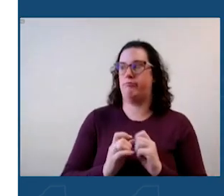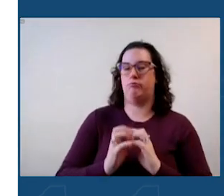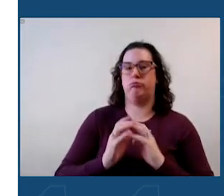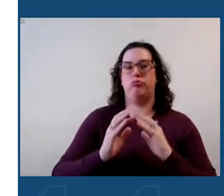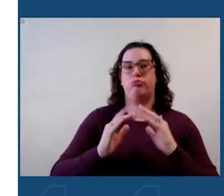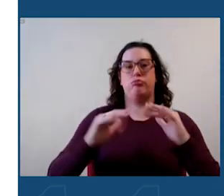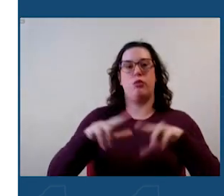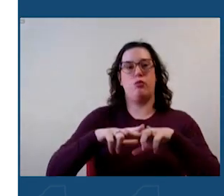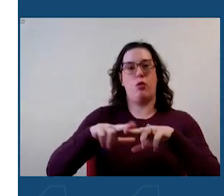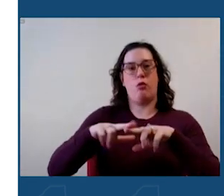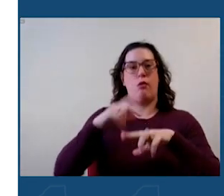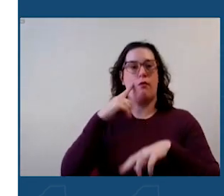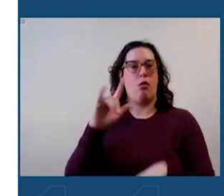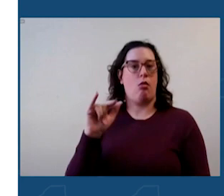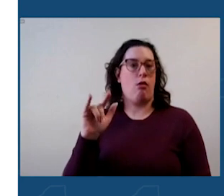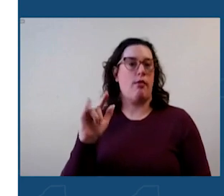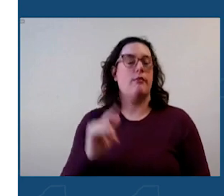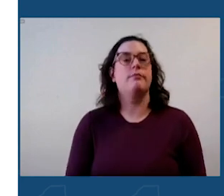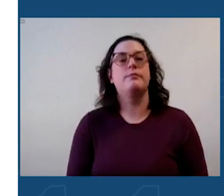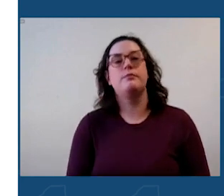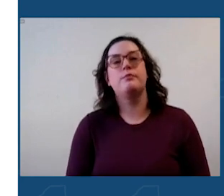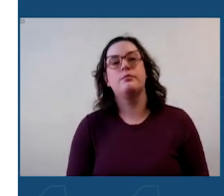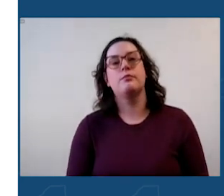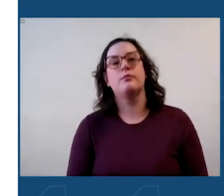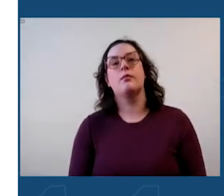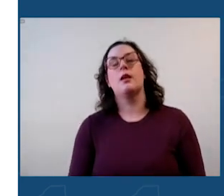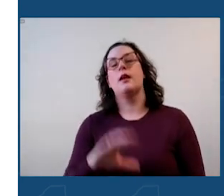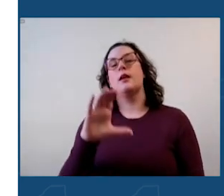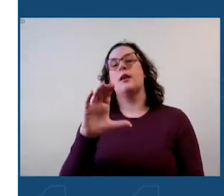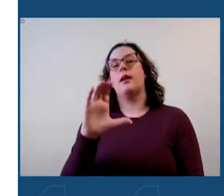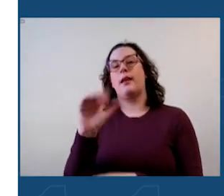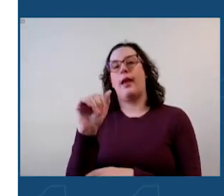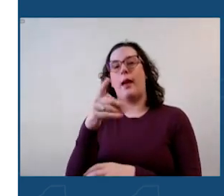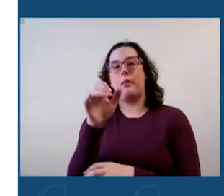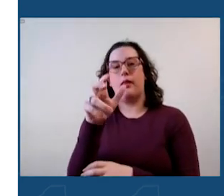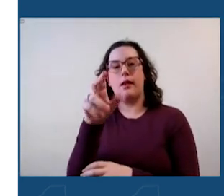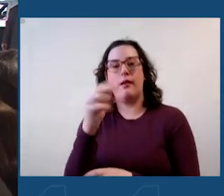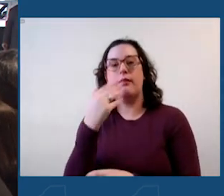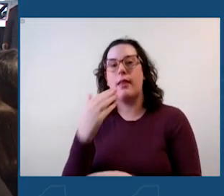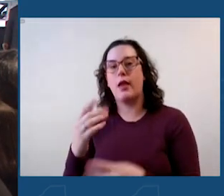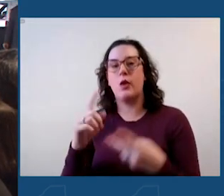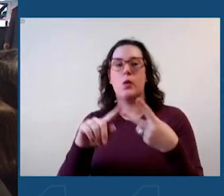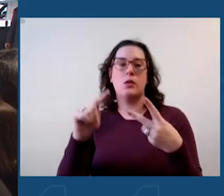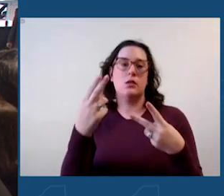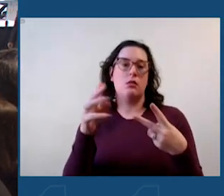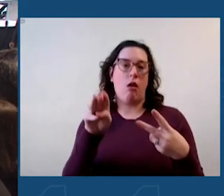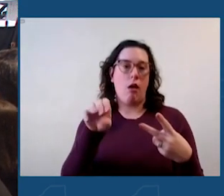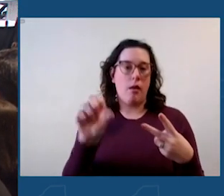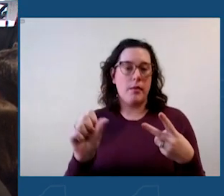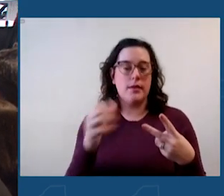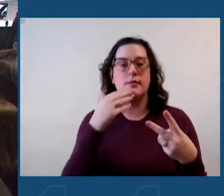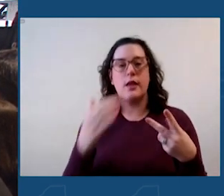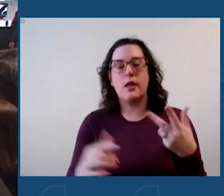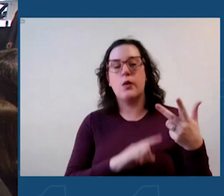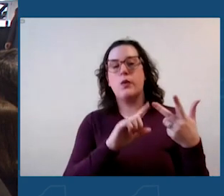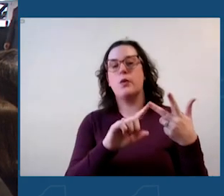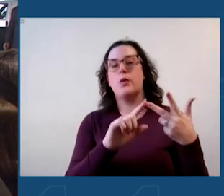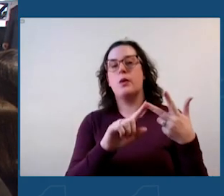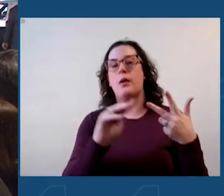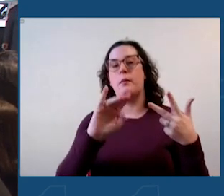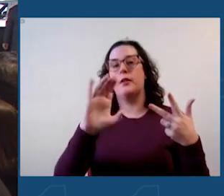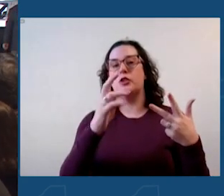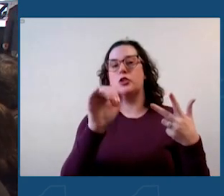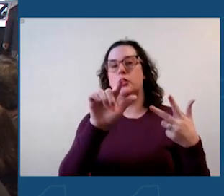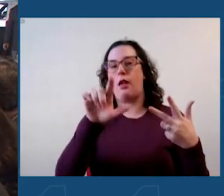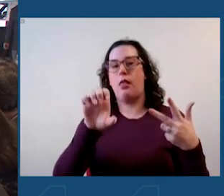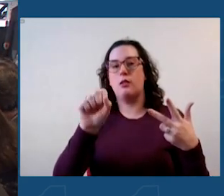service. Senator Anna Kaplan, thank you. Senator Kevin Thomas, thank you. Assemblymember Michelle Solagis, thank